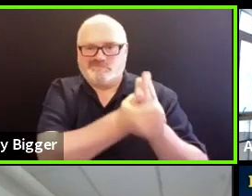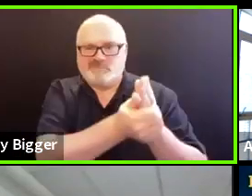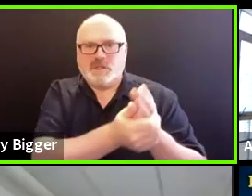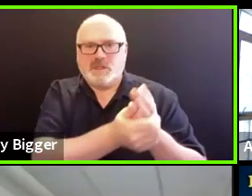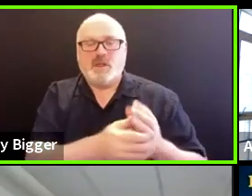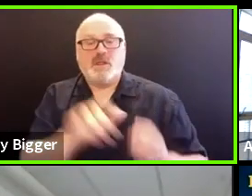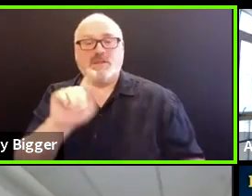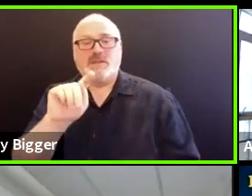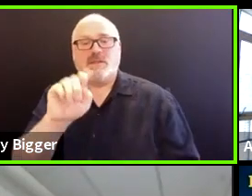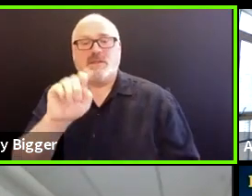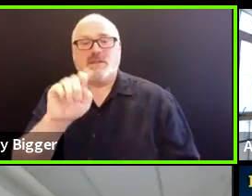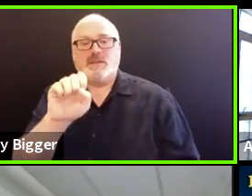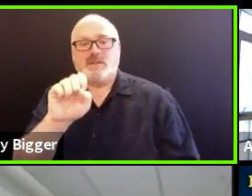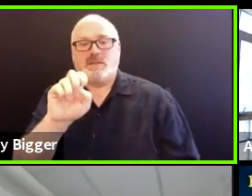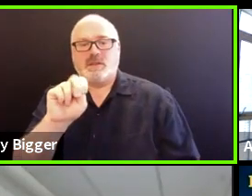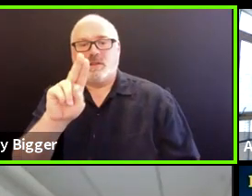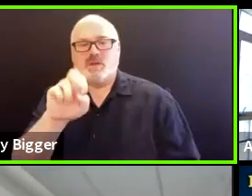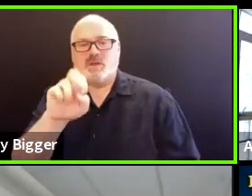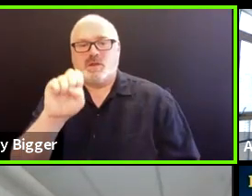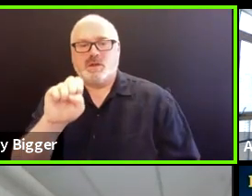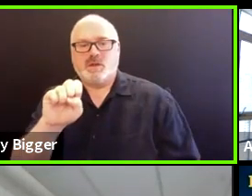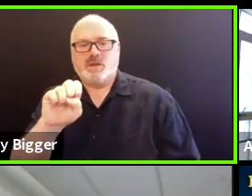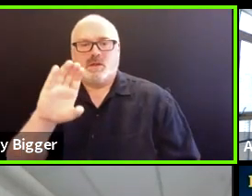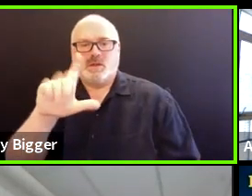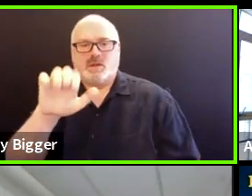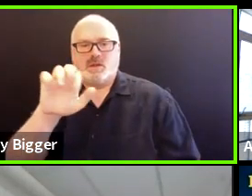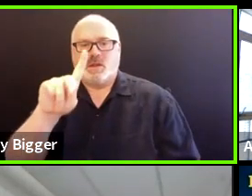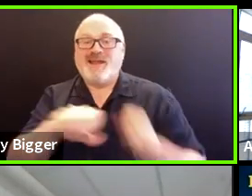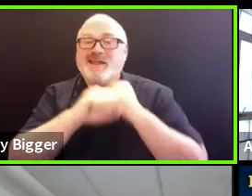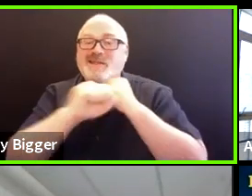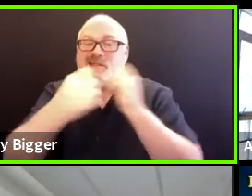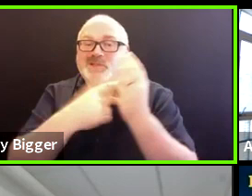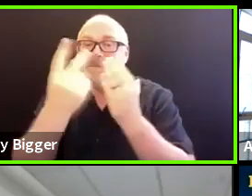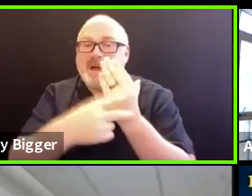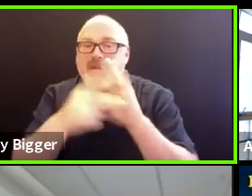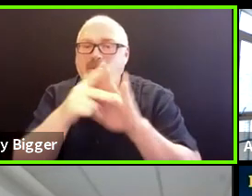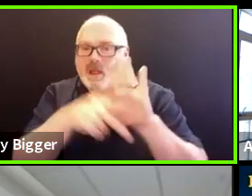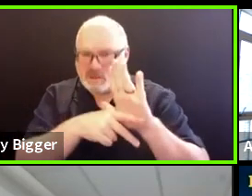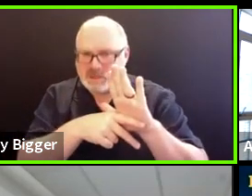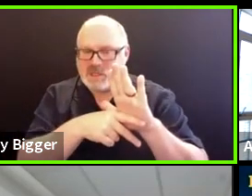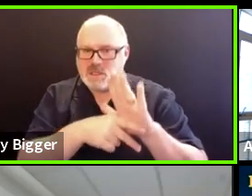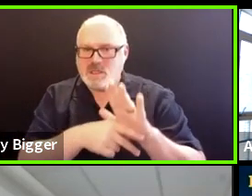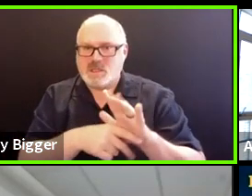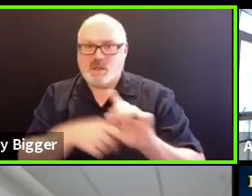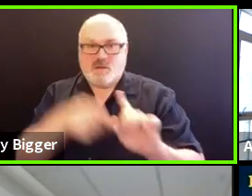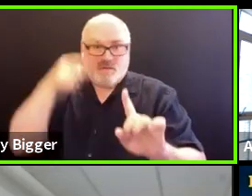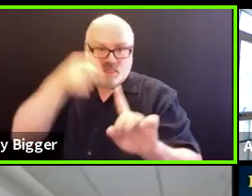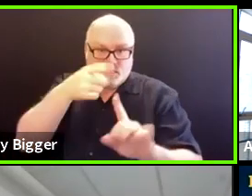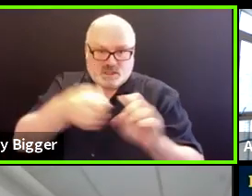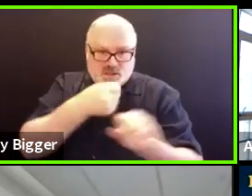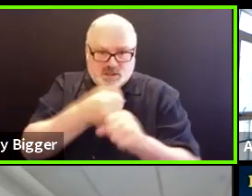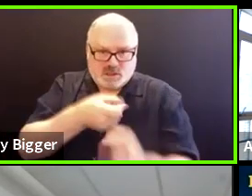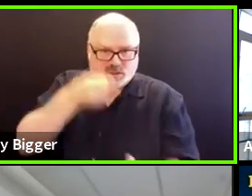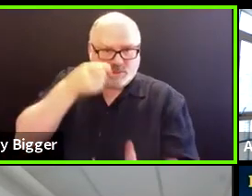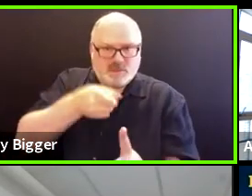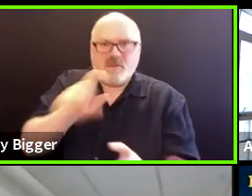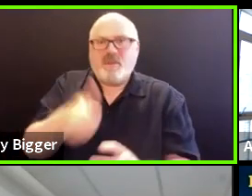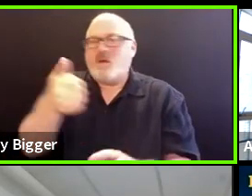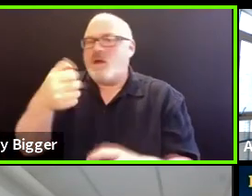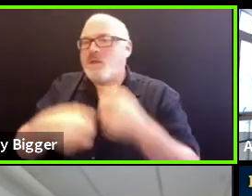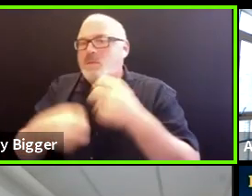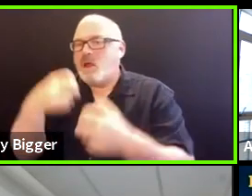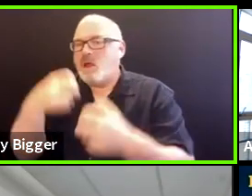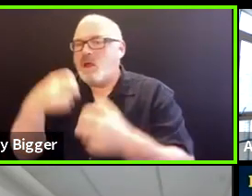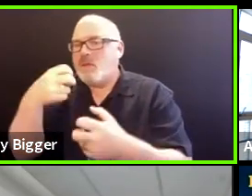tenure clock extension policy having to do specifically with this year. But there's other issues besides